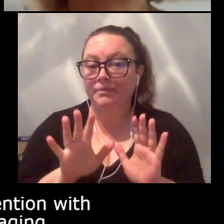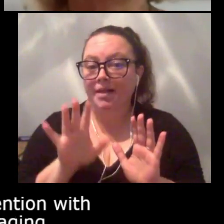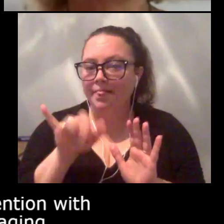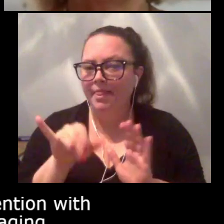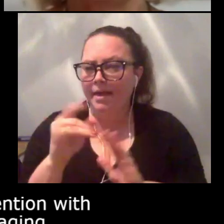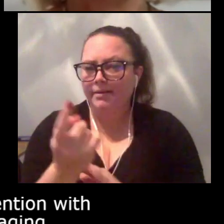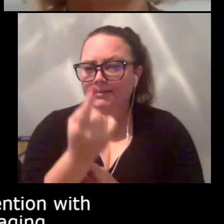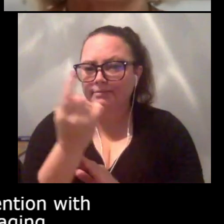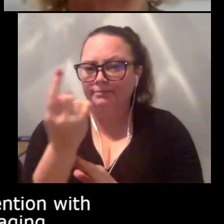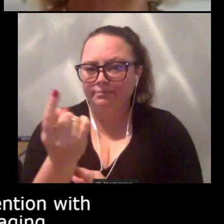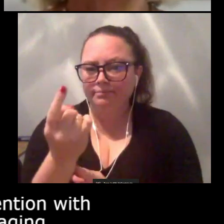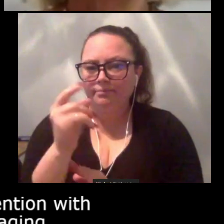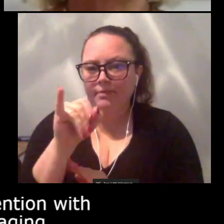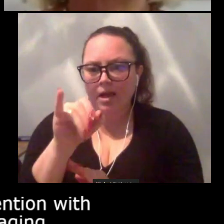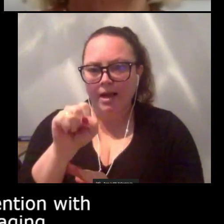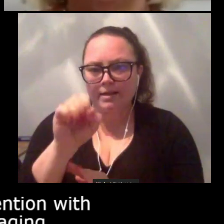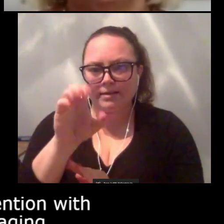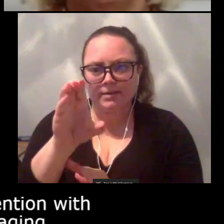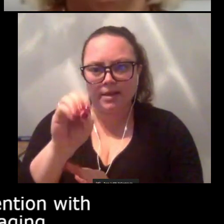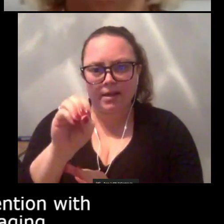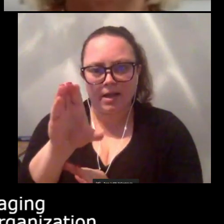ISOC can aspire to.